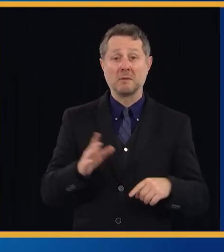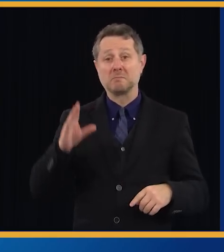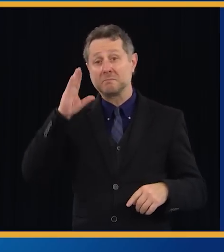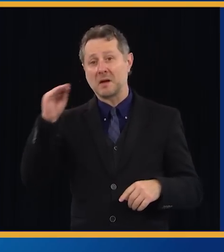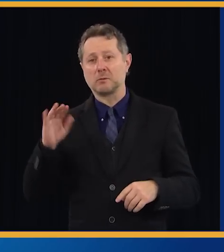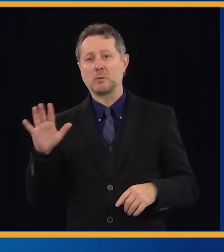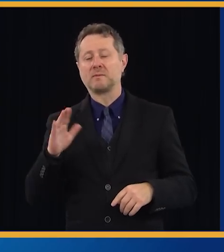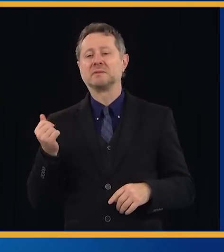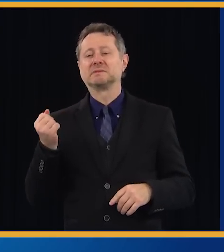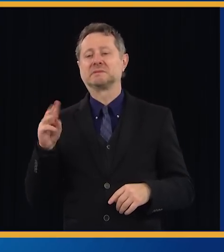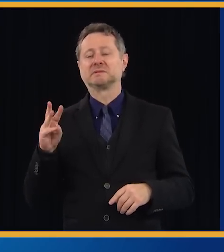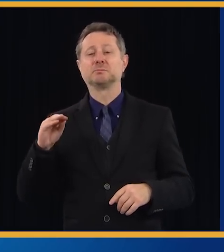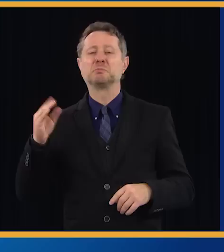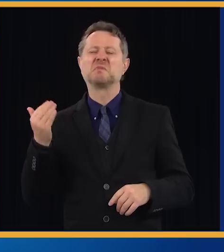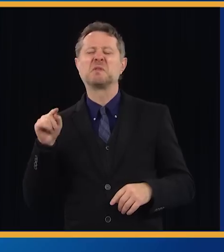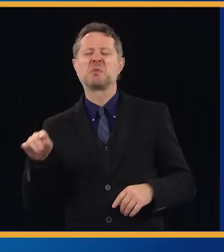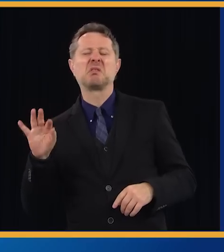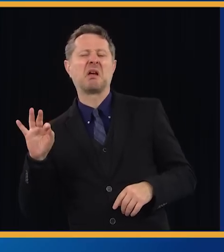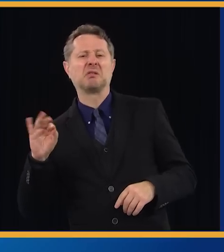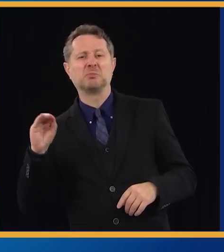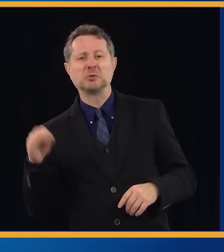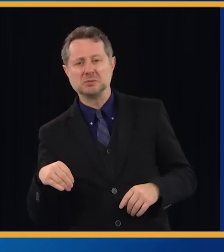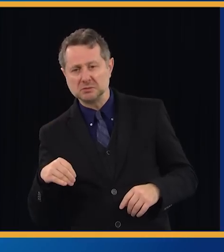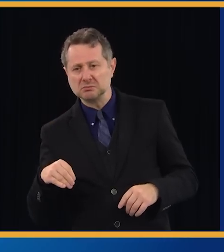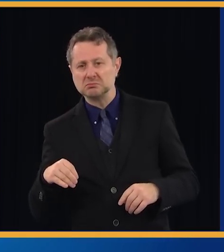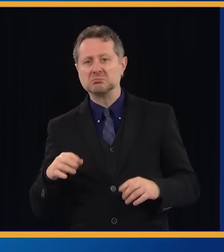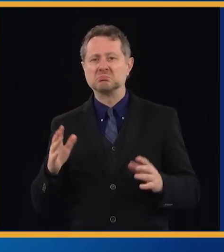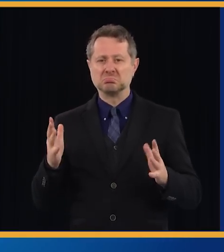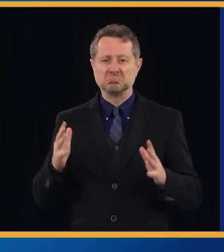16%, 15.9% positive.